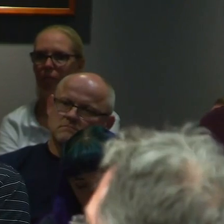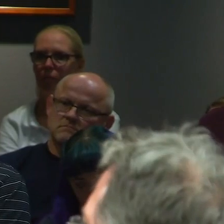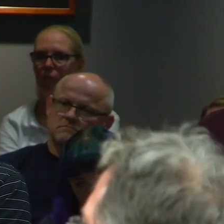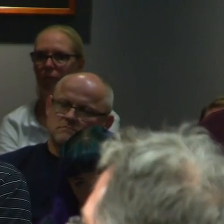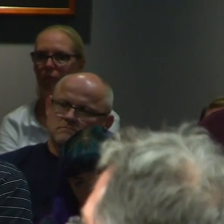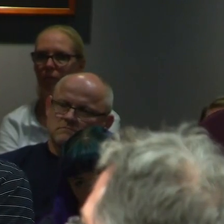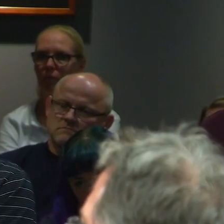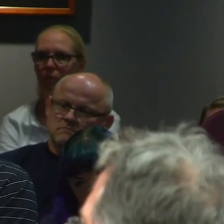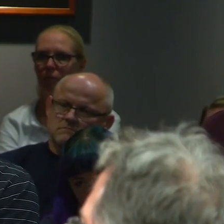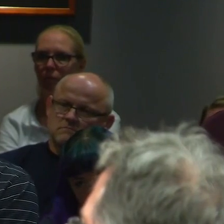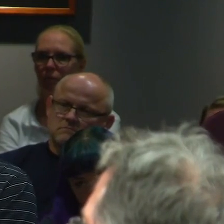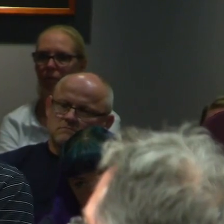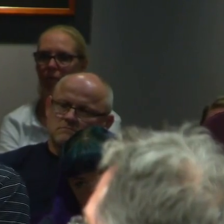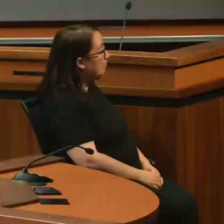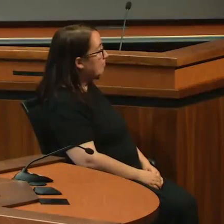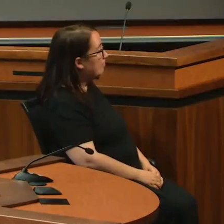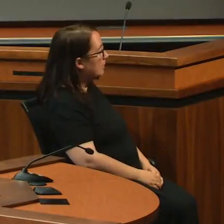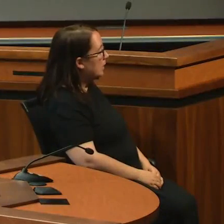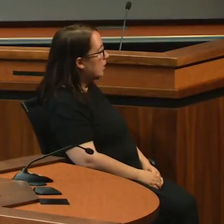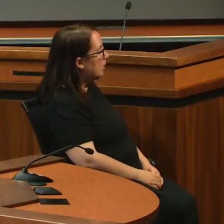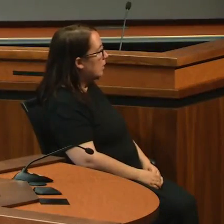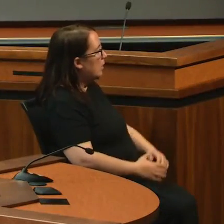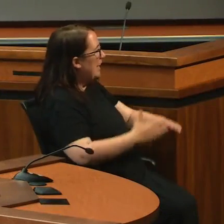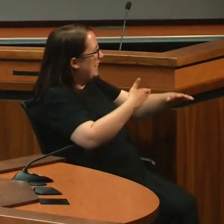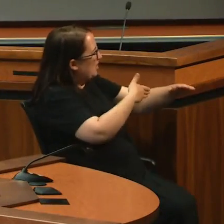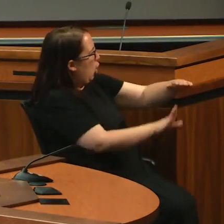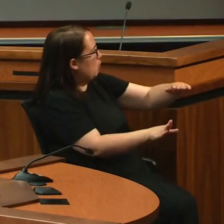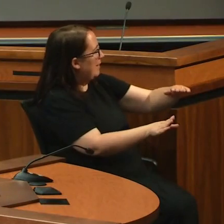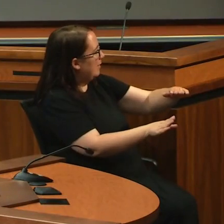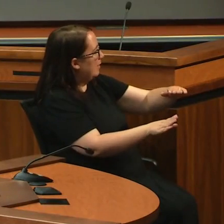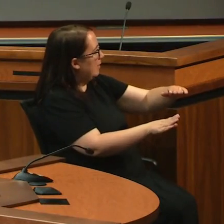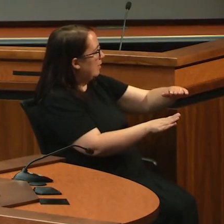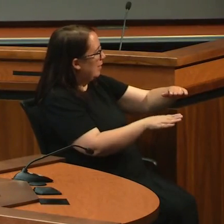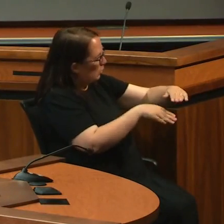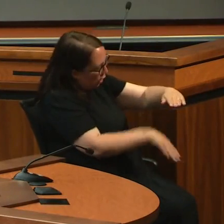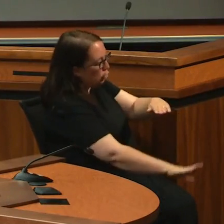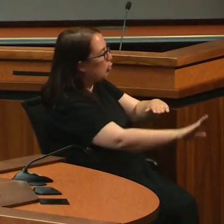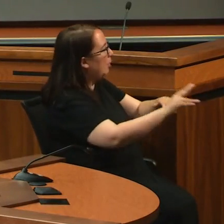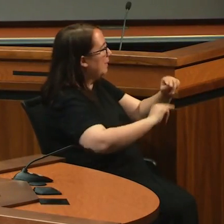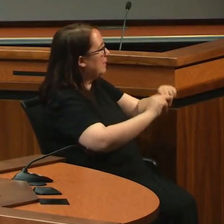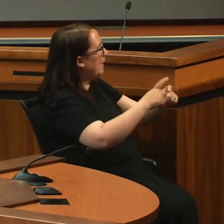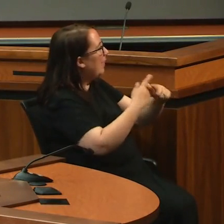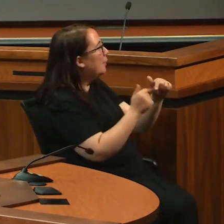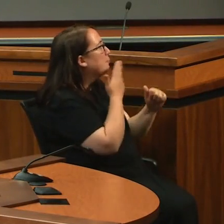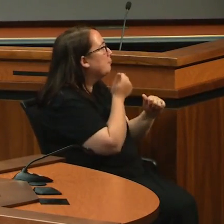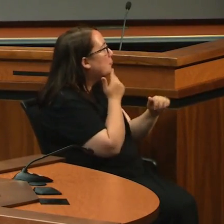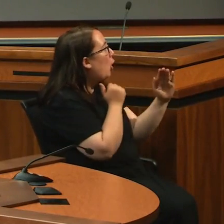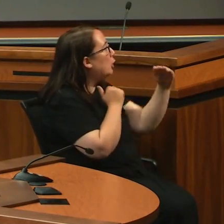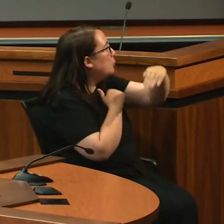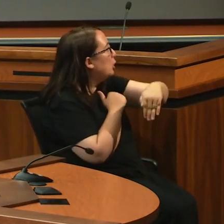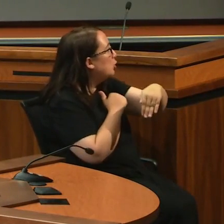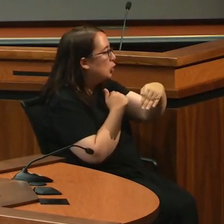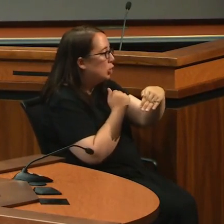that's definitely, I mean, that spot where the water's in a deep channel takes a hard right turn and goes under the buildings. And then it hits a little arch bridge, and it's like, yep. where